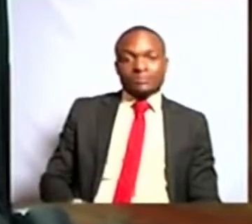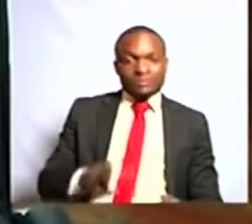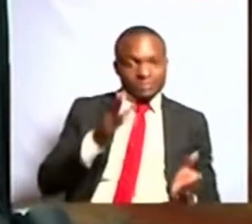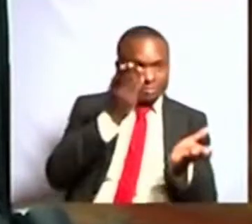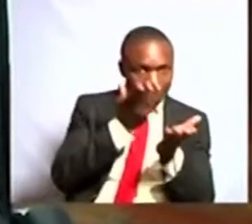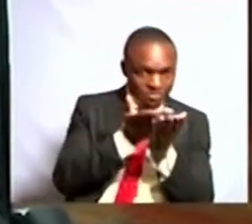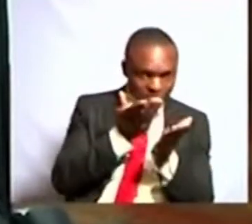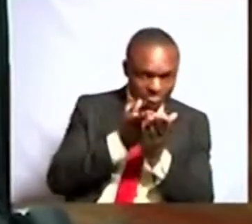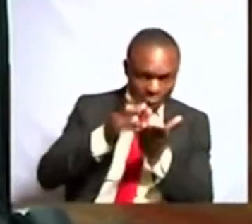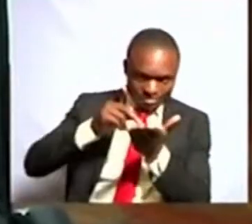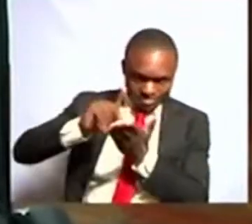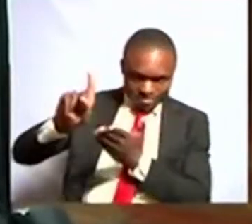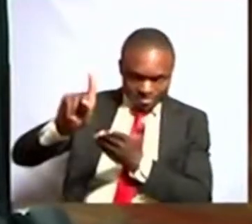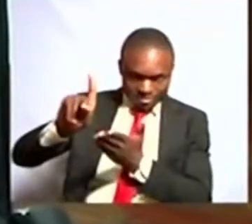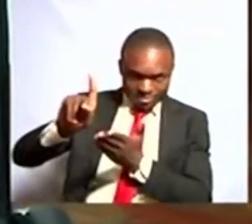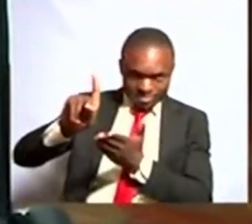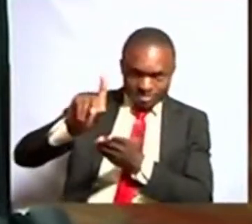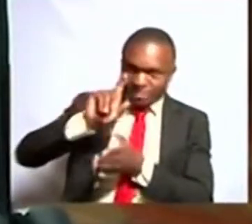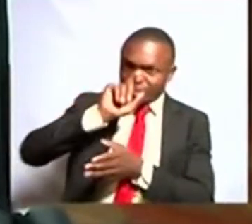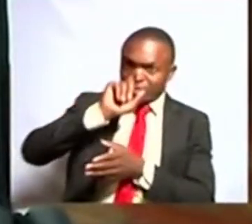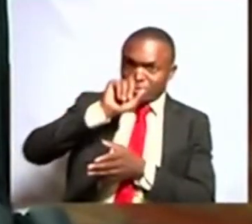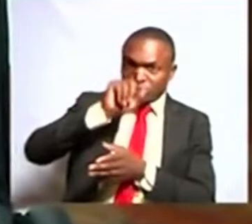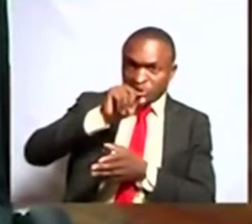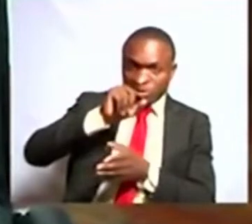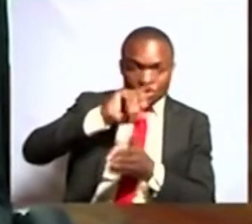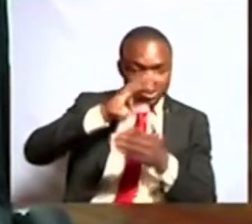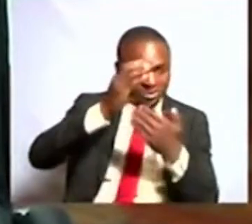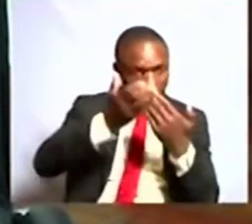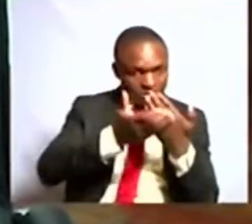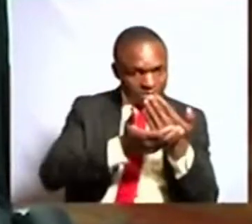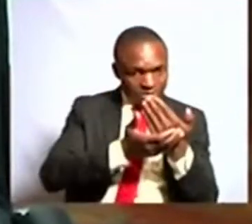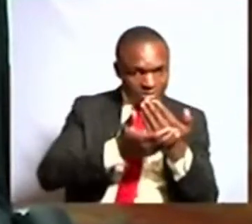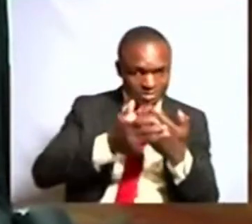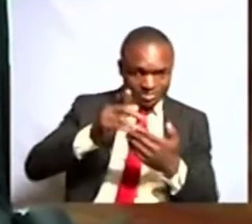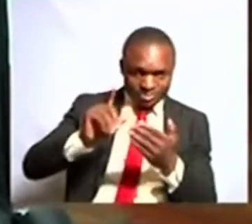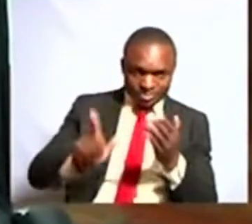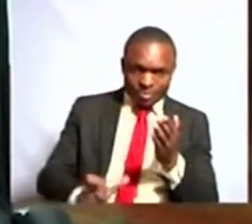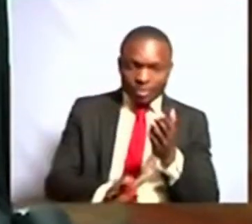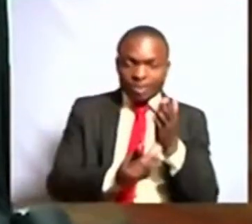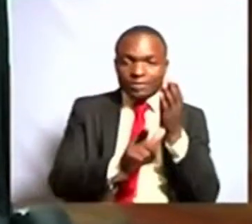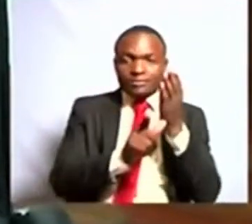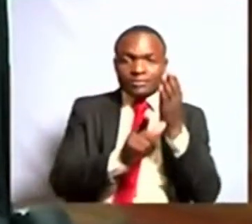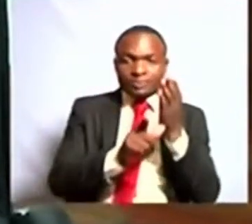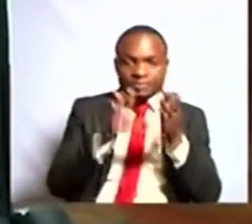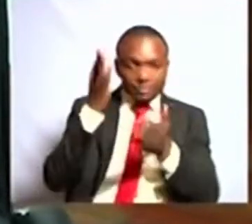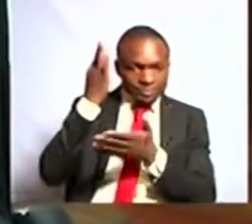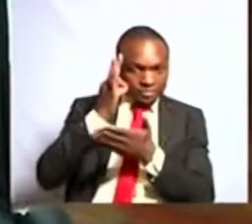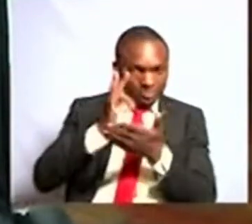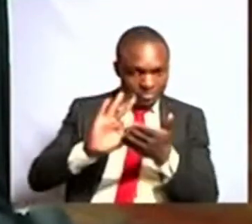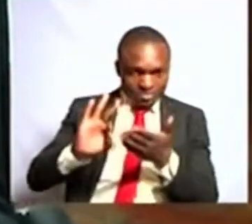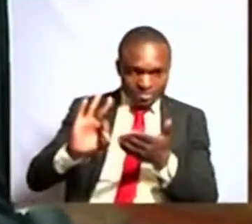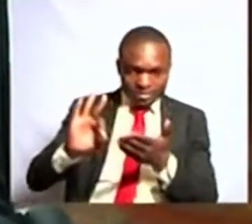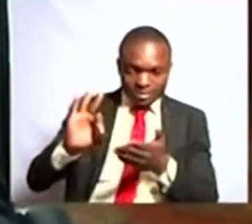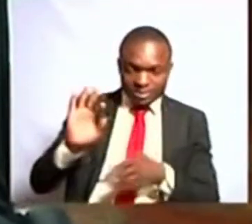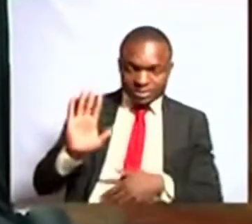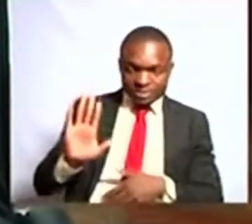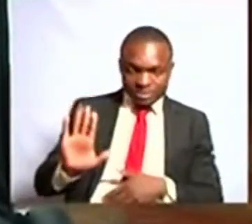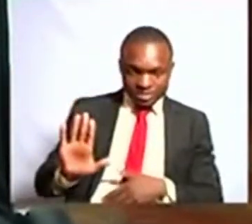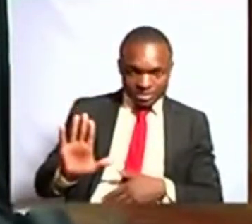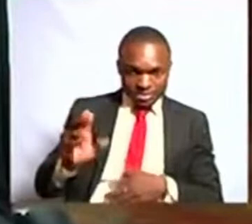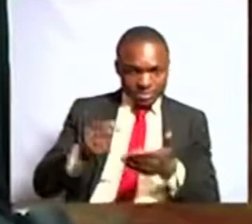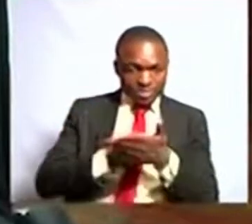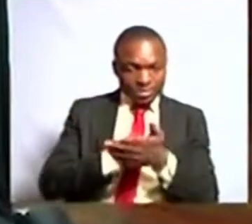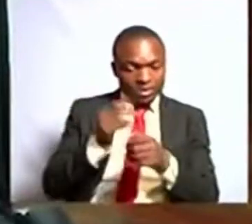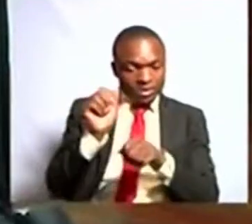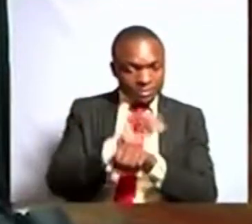request to pay insurance cover for the Deputy Permanent Secretary new vehicle, and the